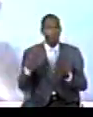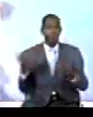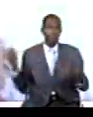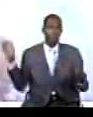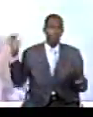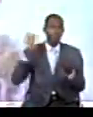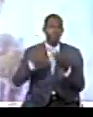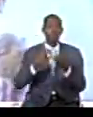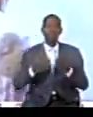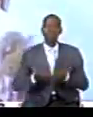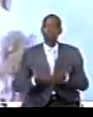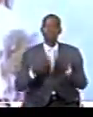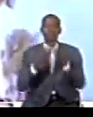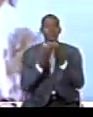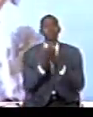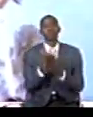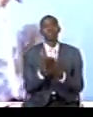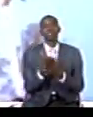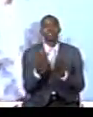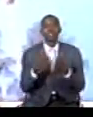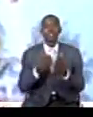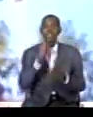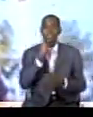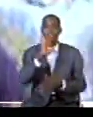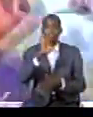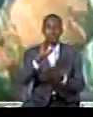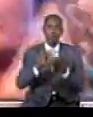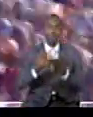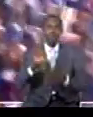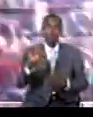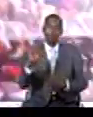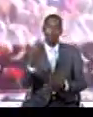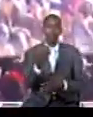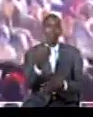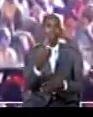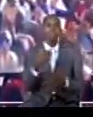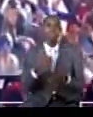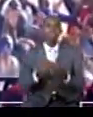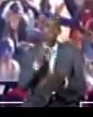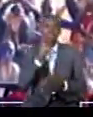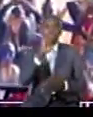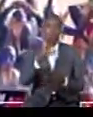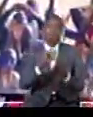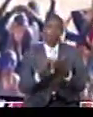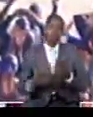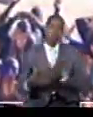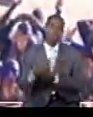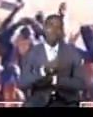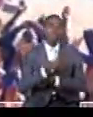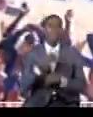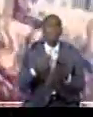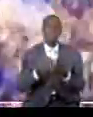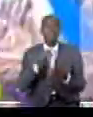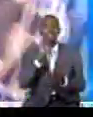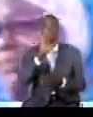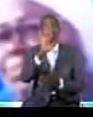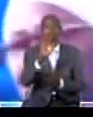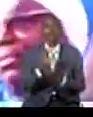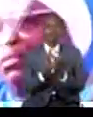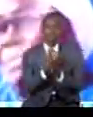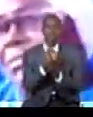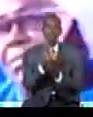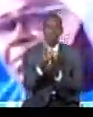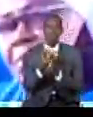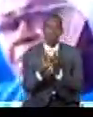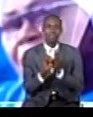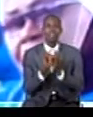extraordinary breakthrough. It's your turn. It's your day. It's your hour.